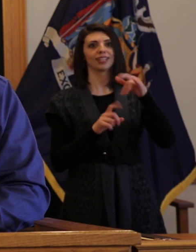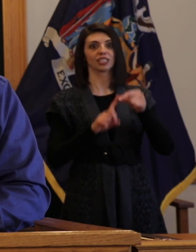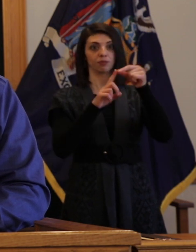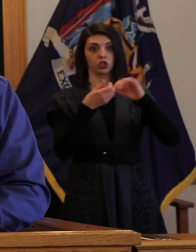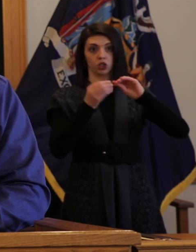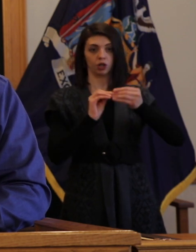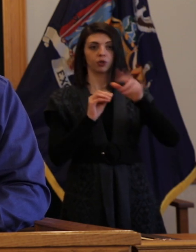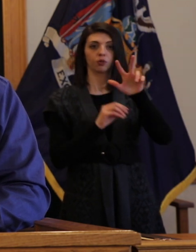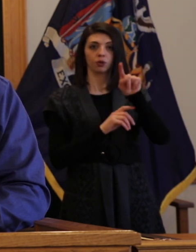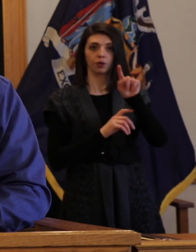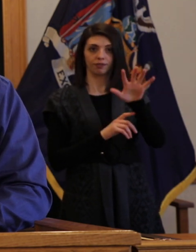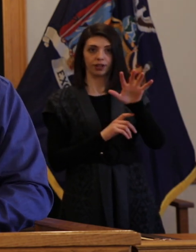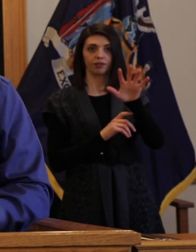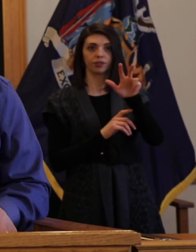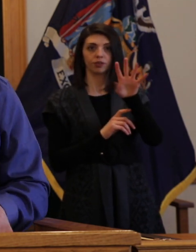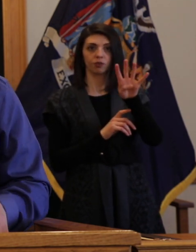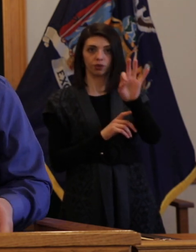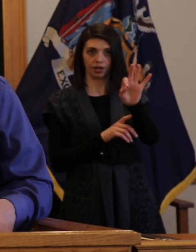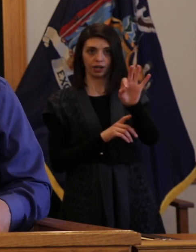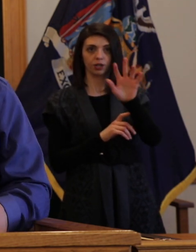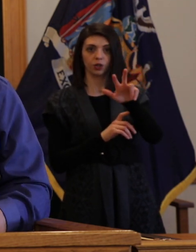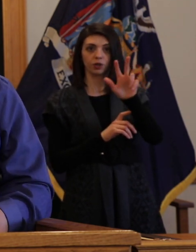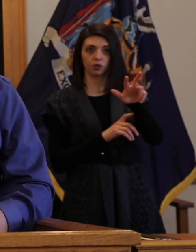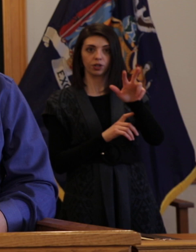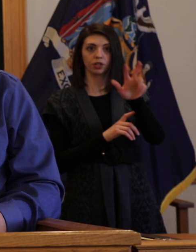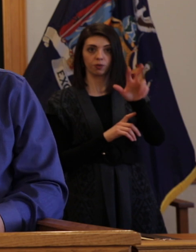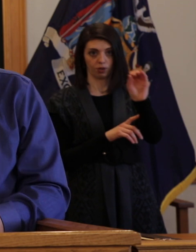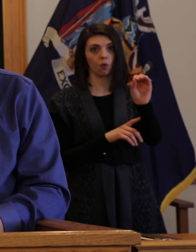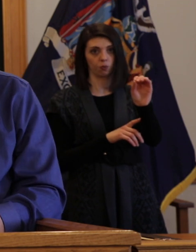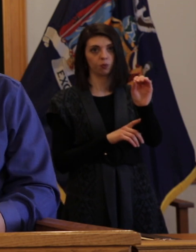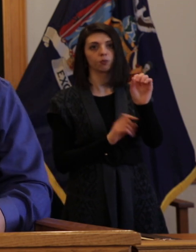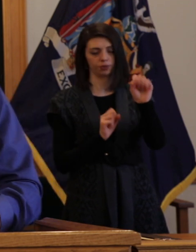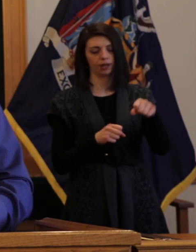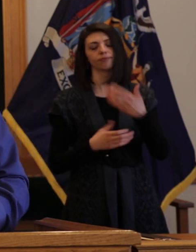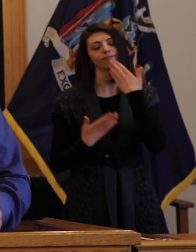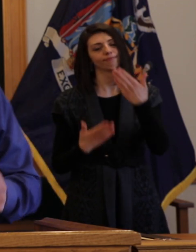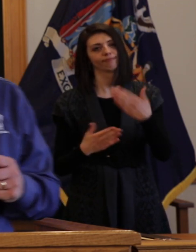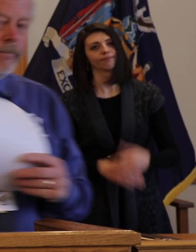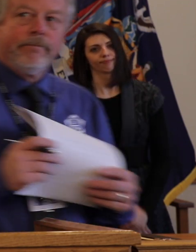315-349-3330. Thank you.